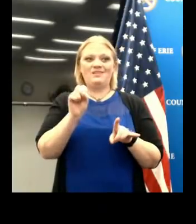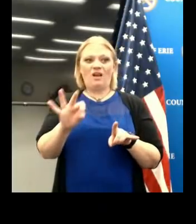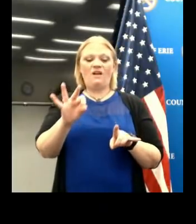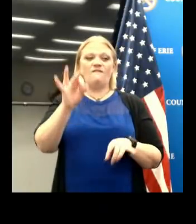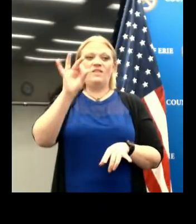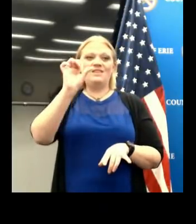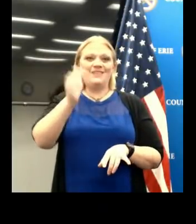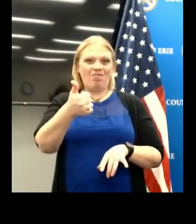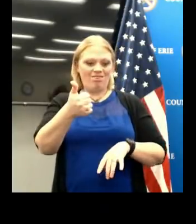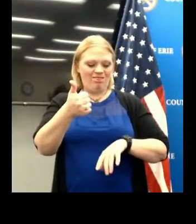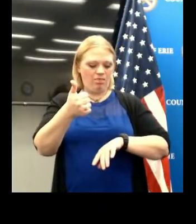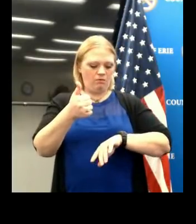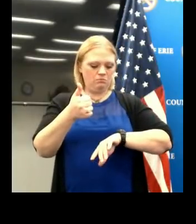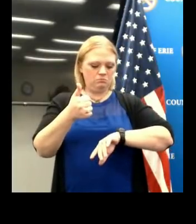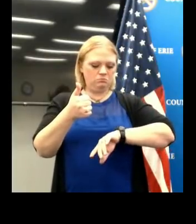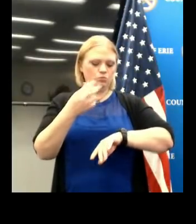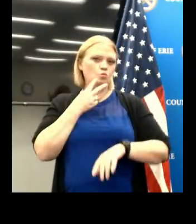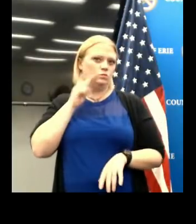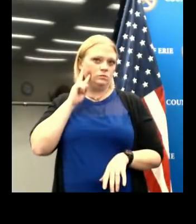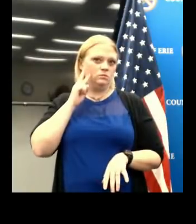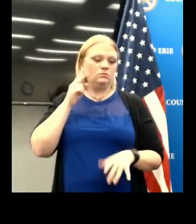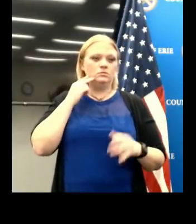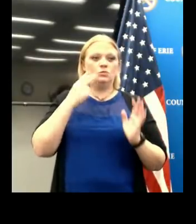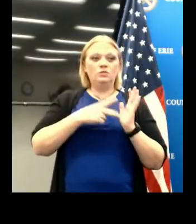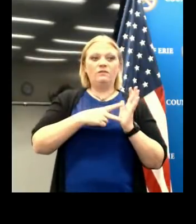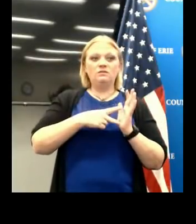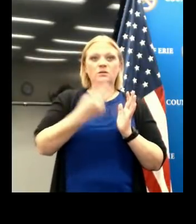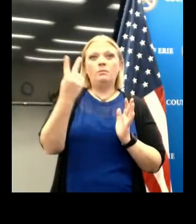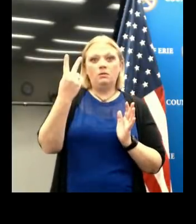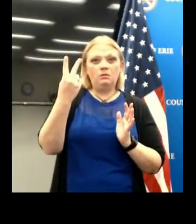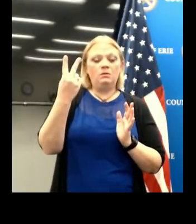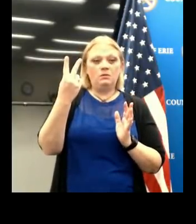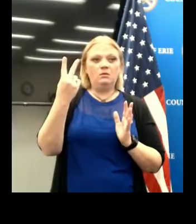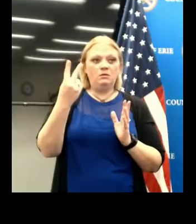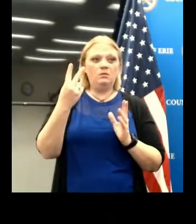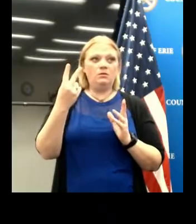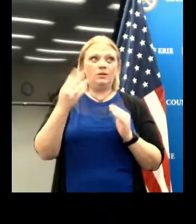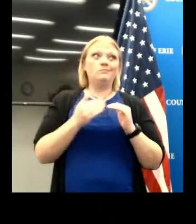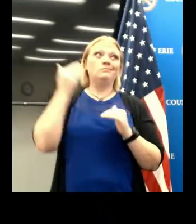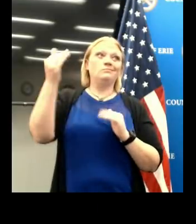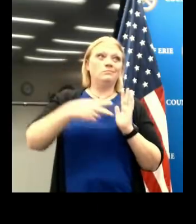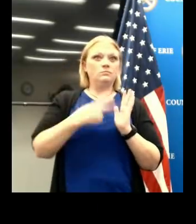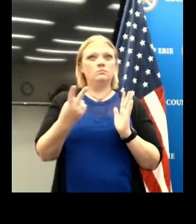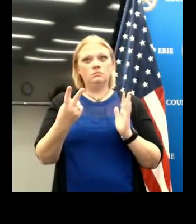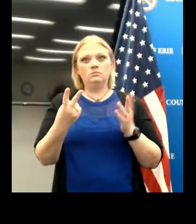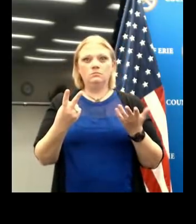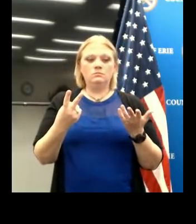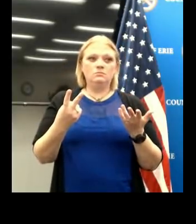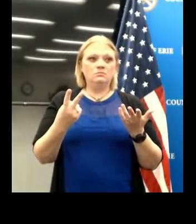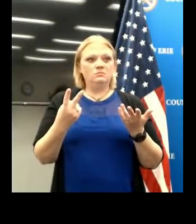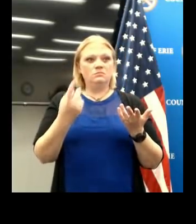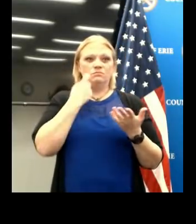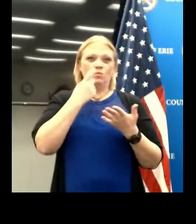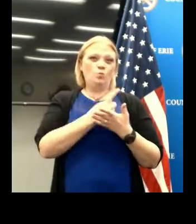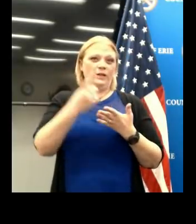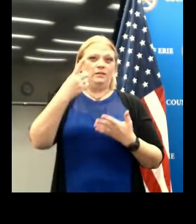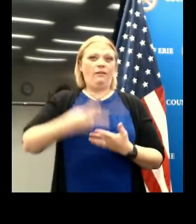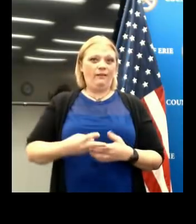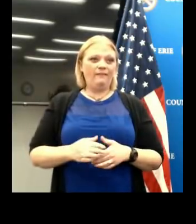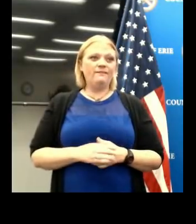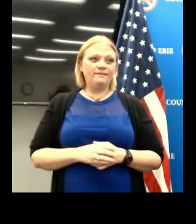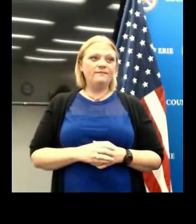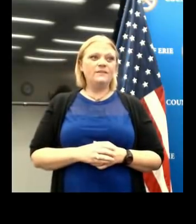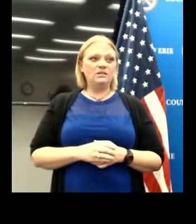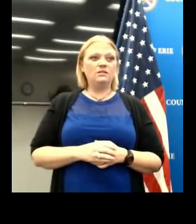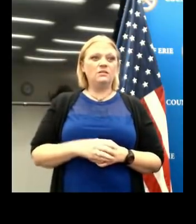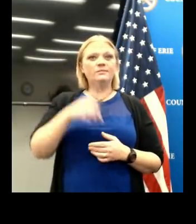10th. And there's basically been a doubling, more than doubling actually, in the past week and a half.